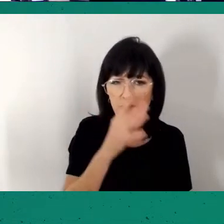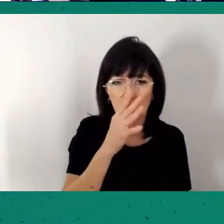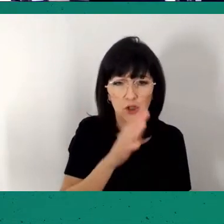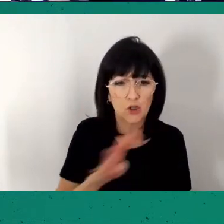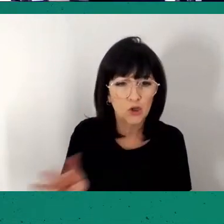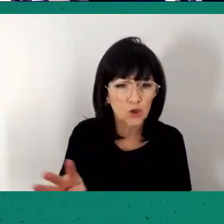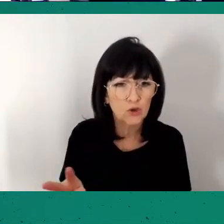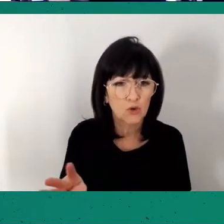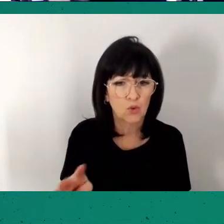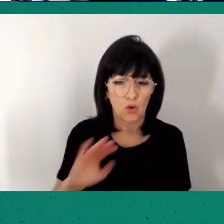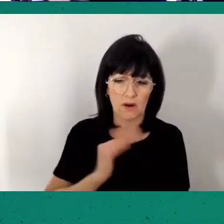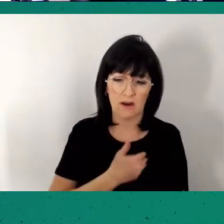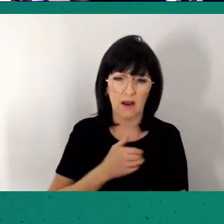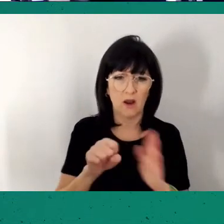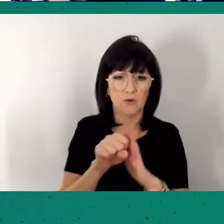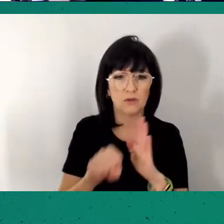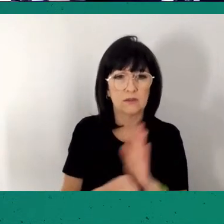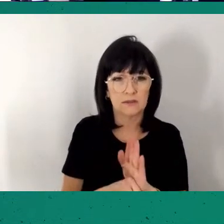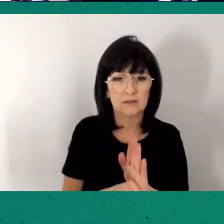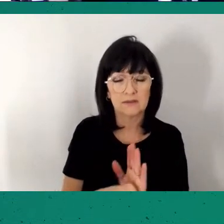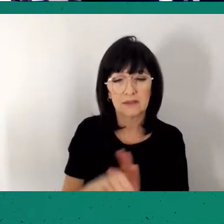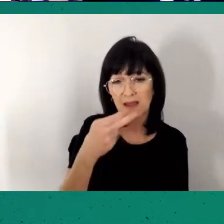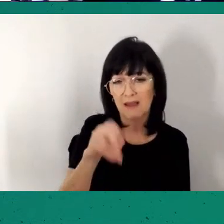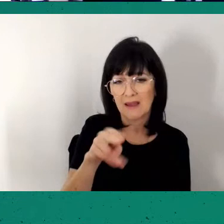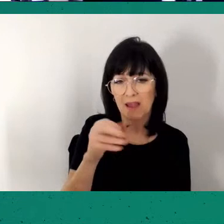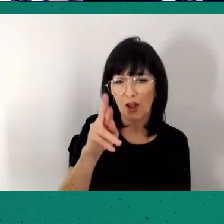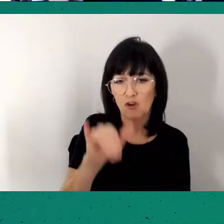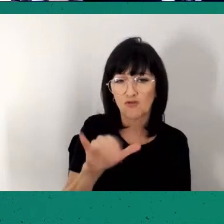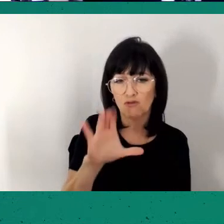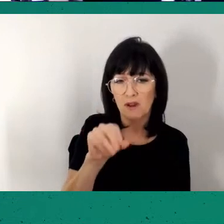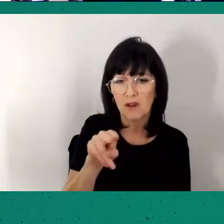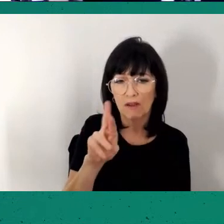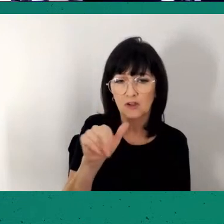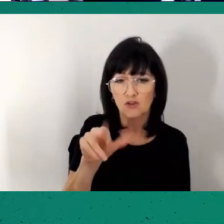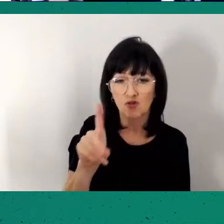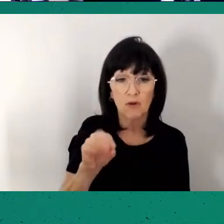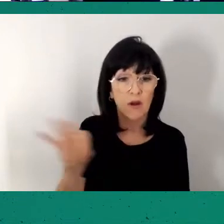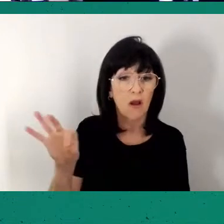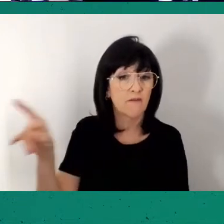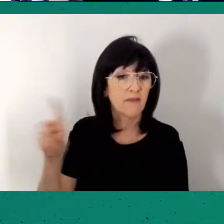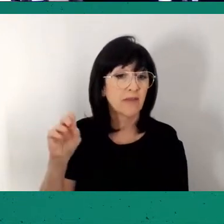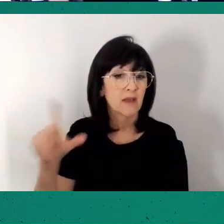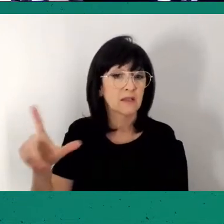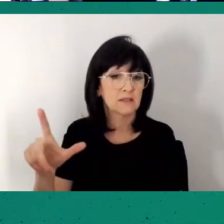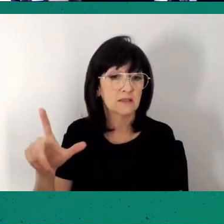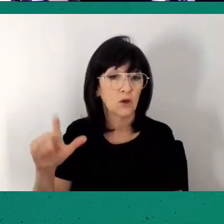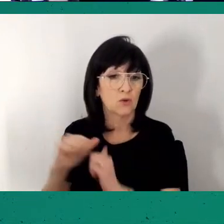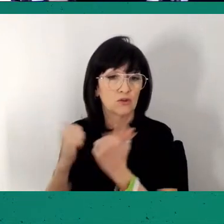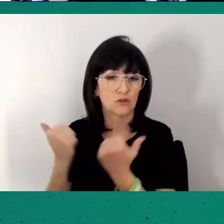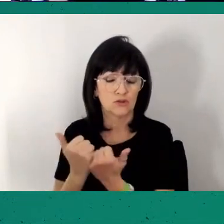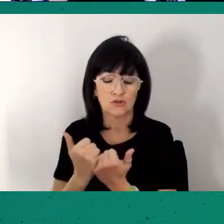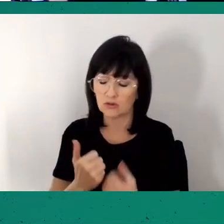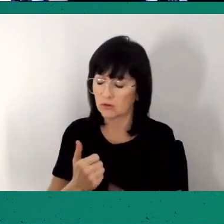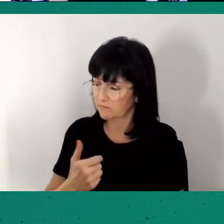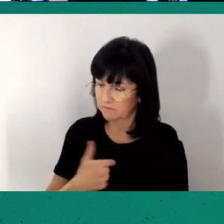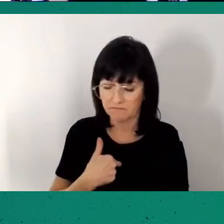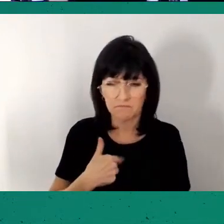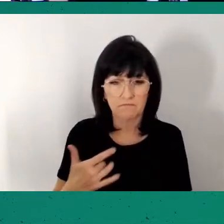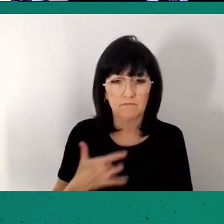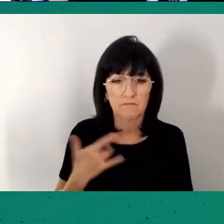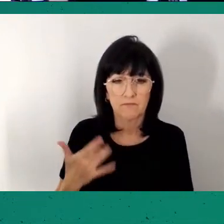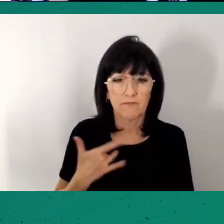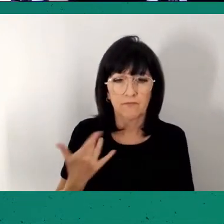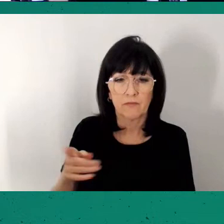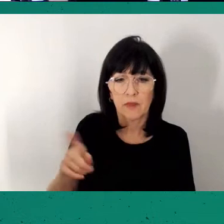unquote. Henry Conrad of Delaware Association wrote, quote, "I am fully convinced that the colored people have done